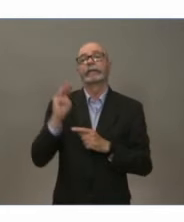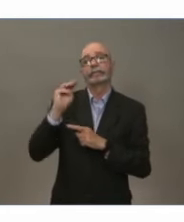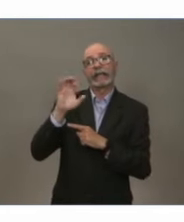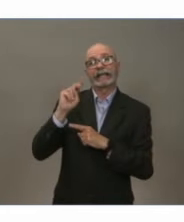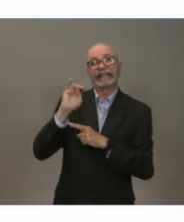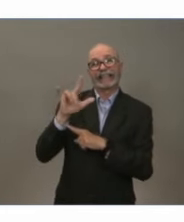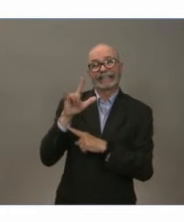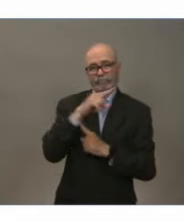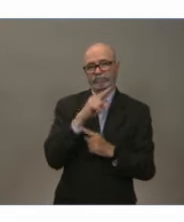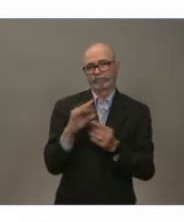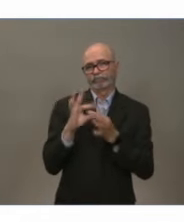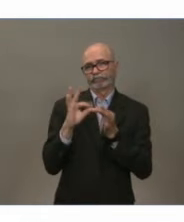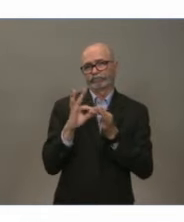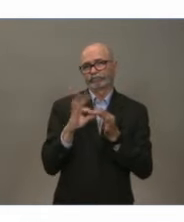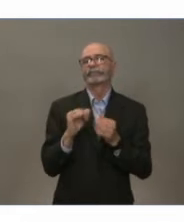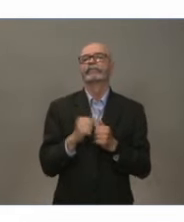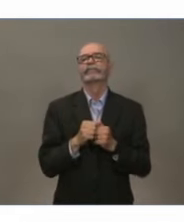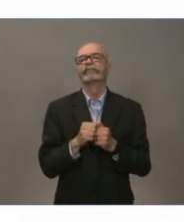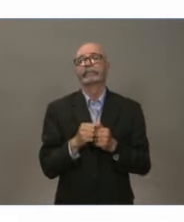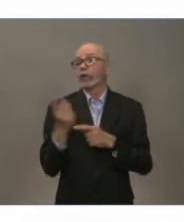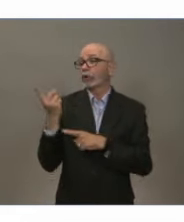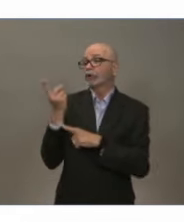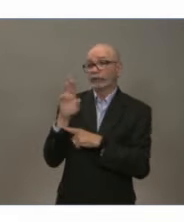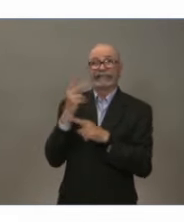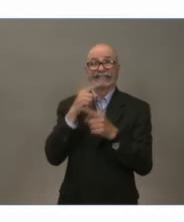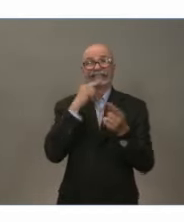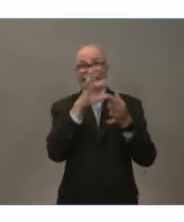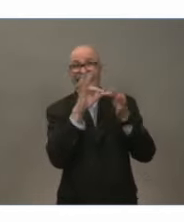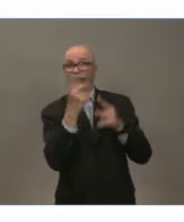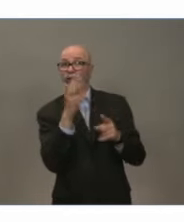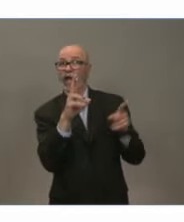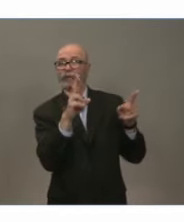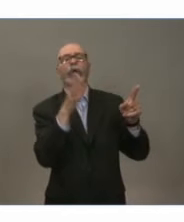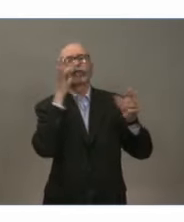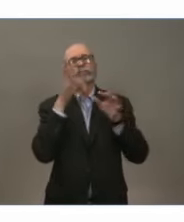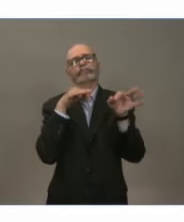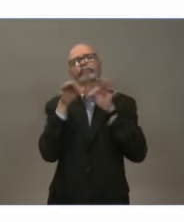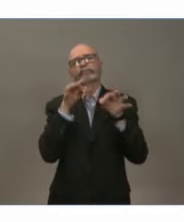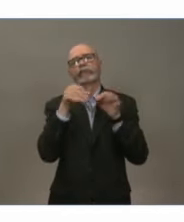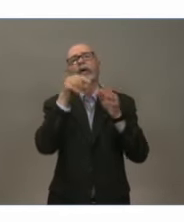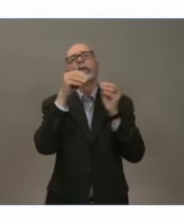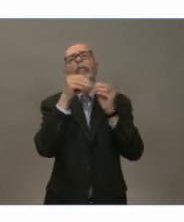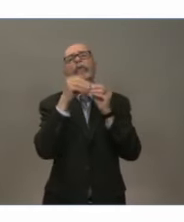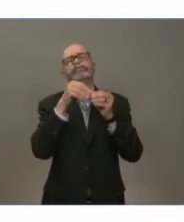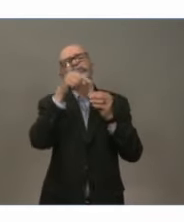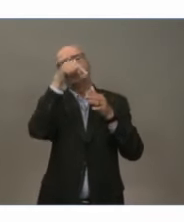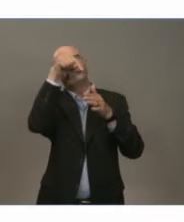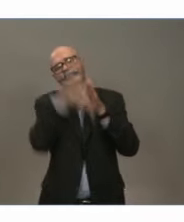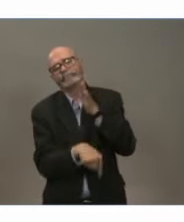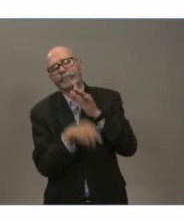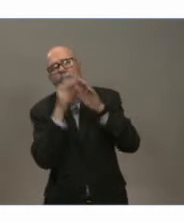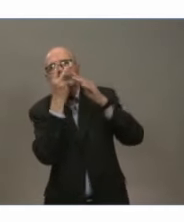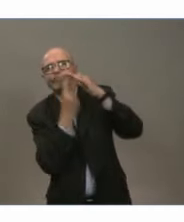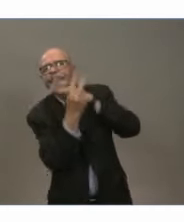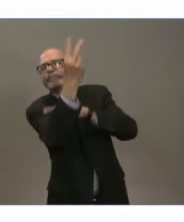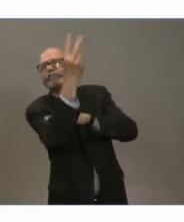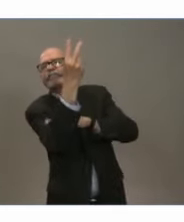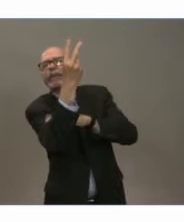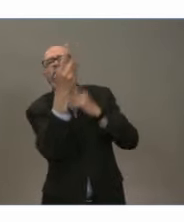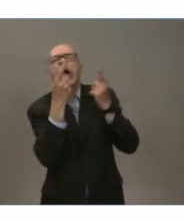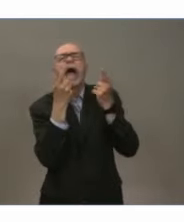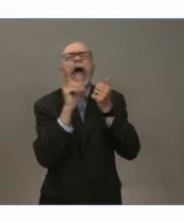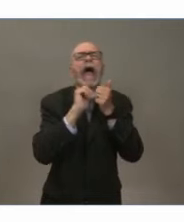which includes today's cases. The modeling looks at the number of cases to date and projects the impact of COVID-19 will have